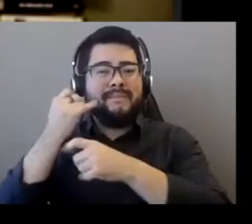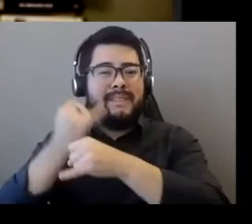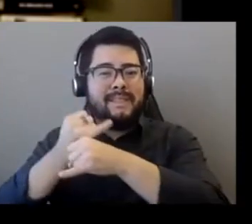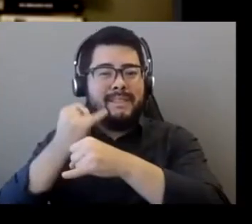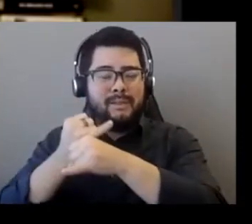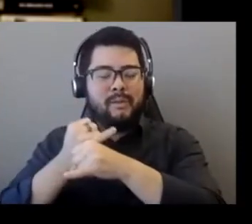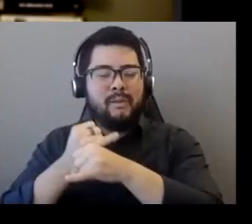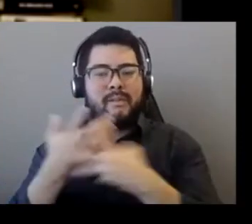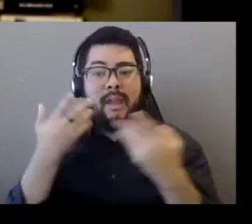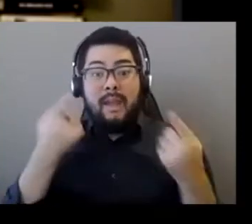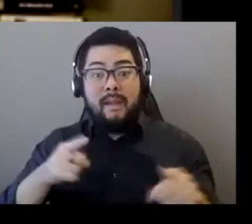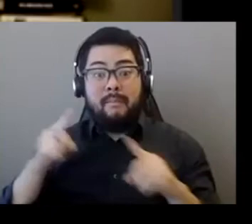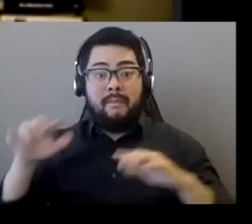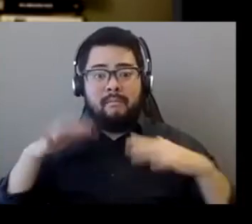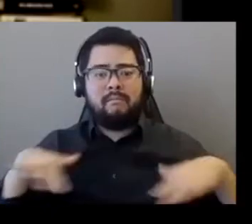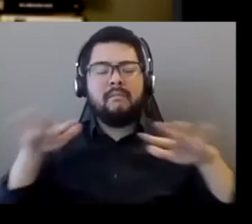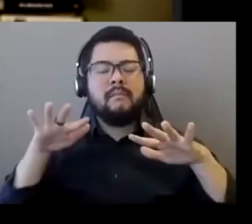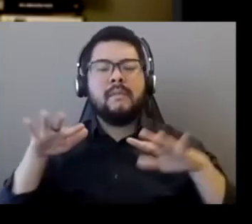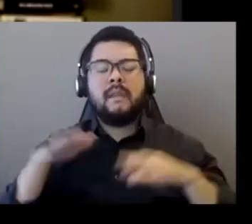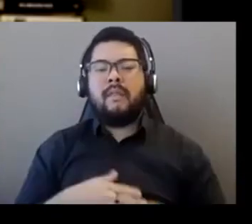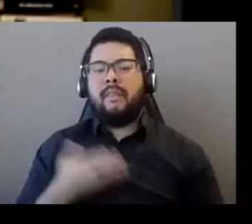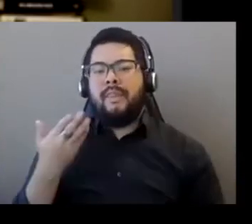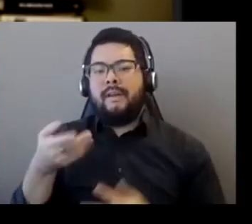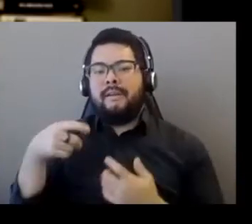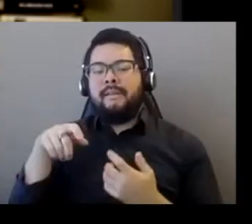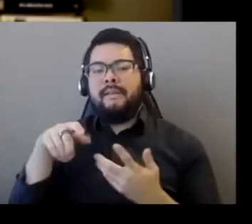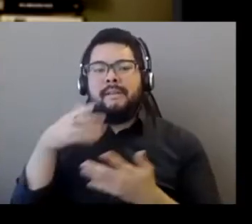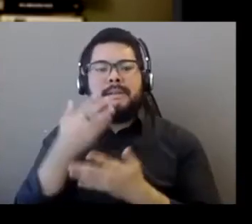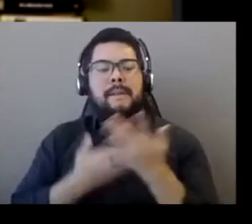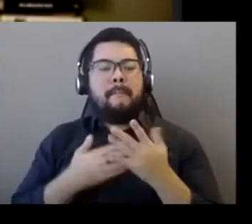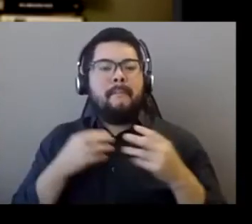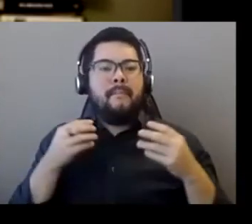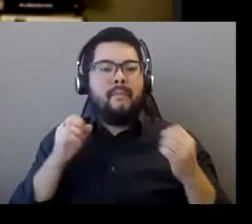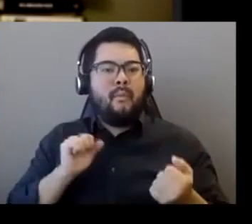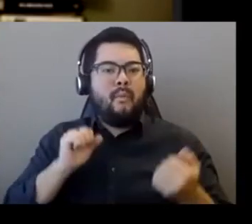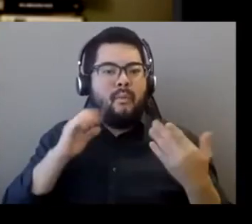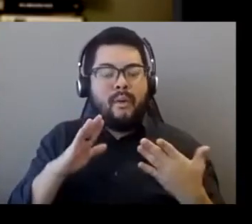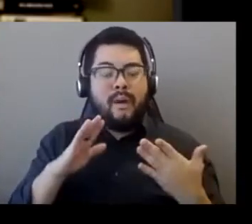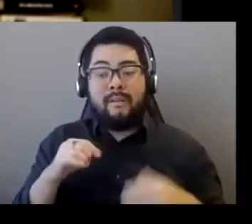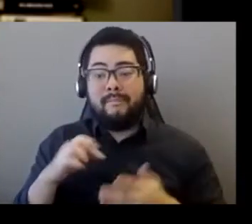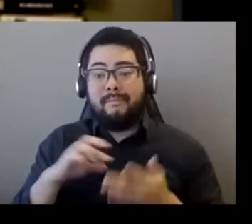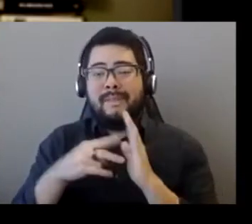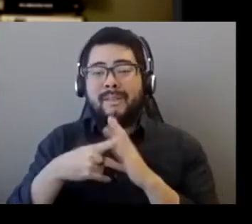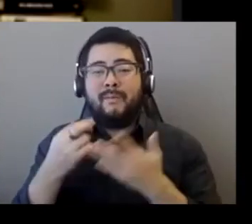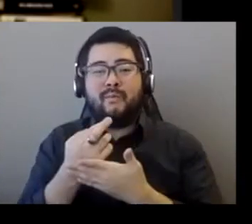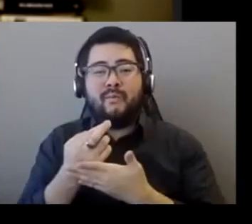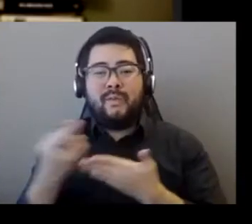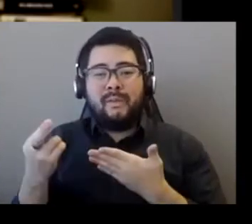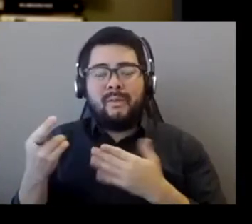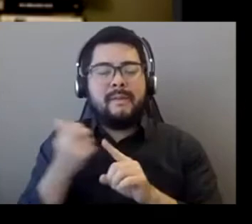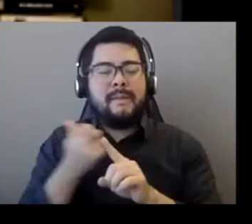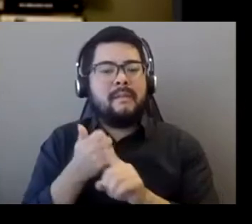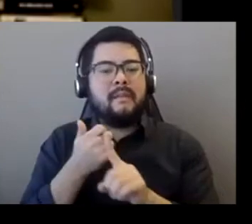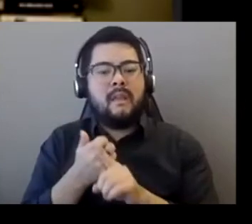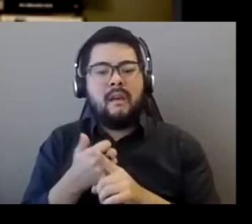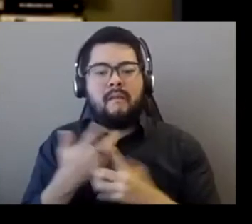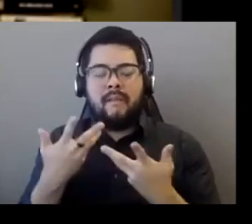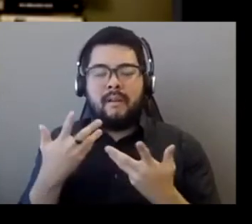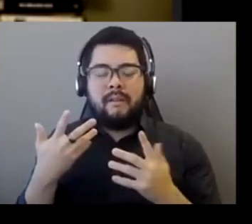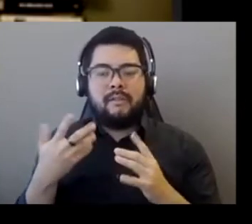is that there is a way in which the resources have begun to, you know,